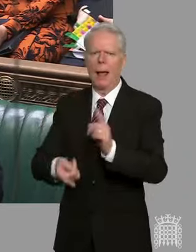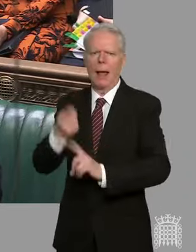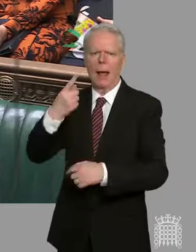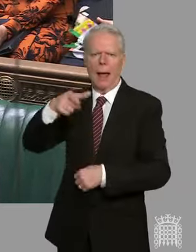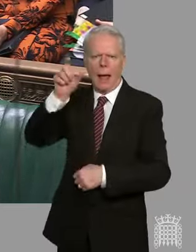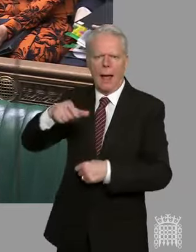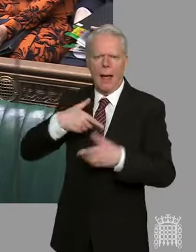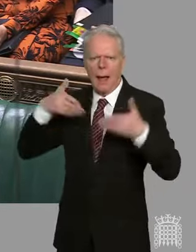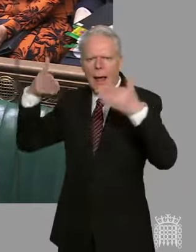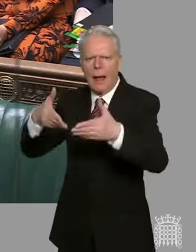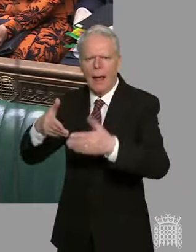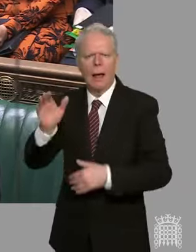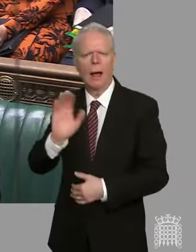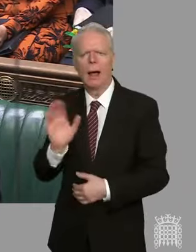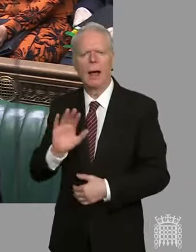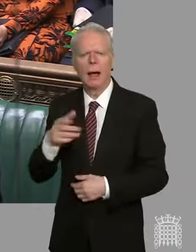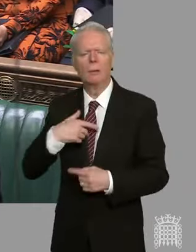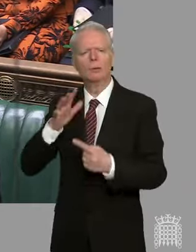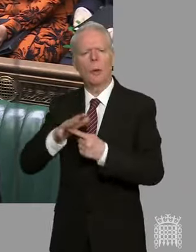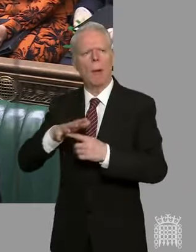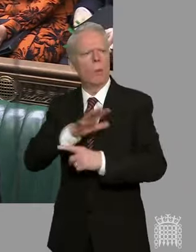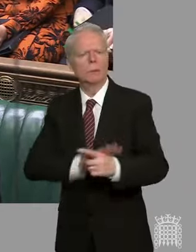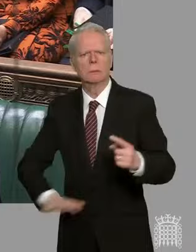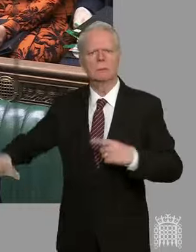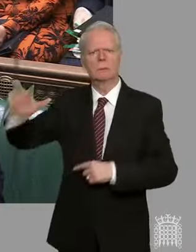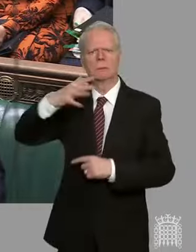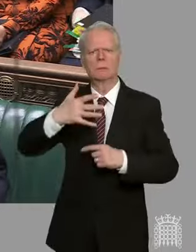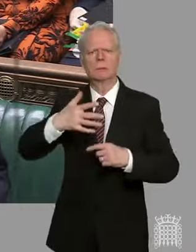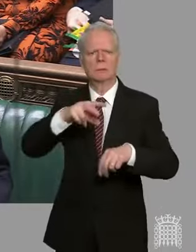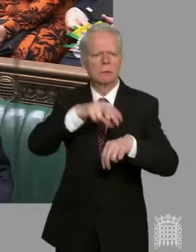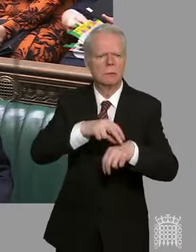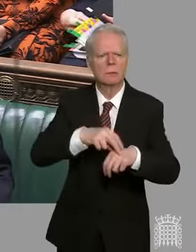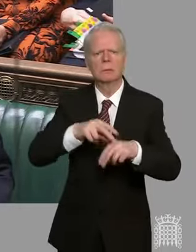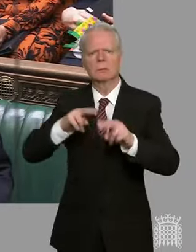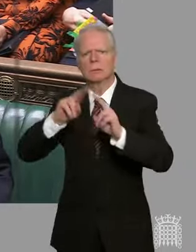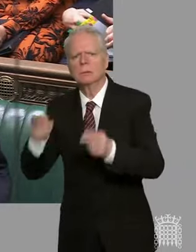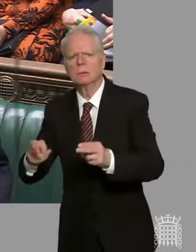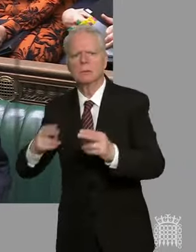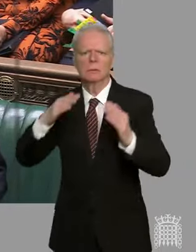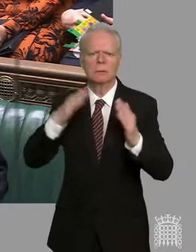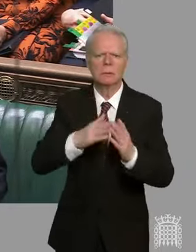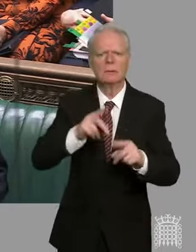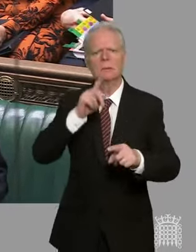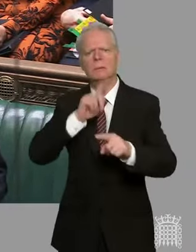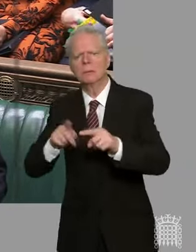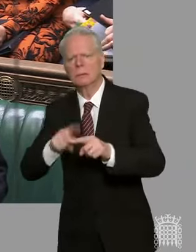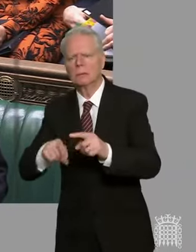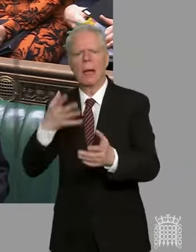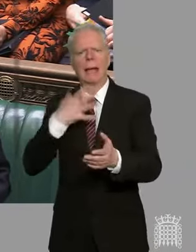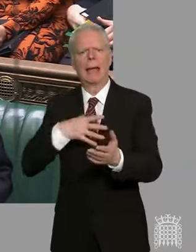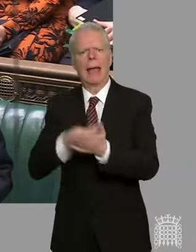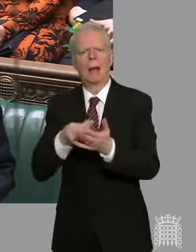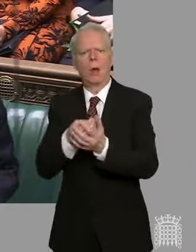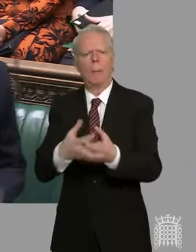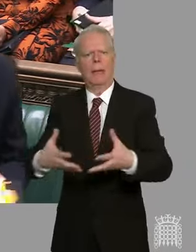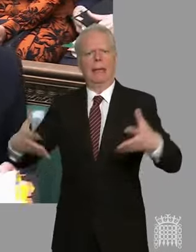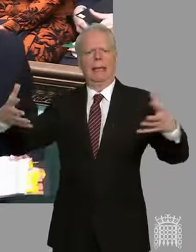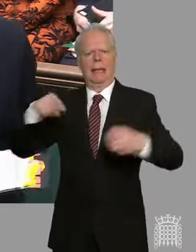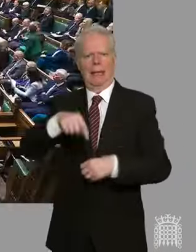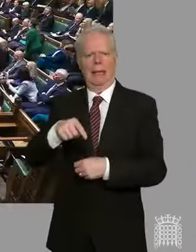wanted homes and infrastructure, but when the decision all that came up, the answer was always no. The answer cannot always be